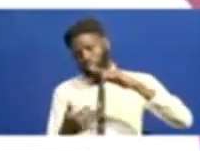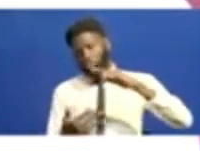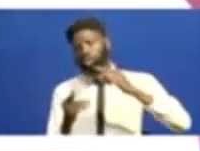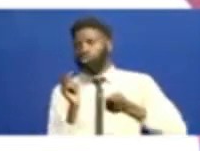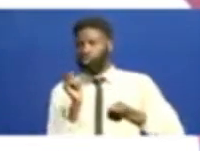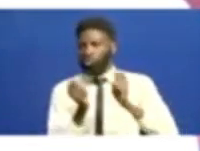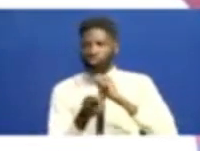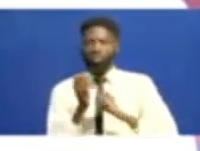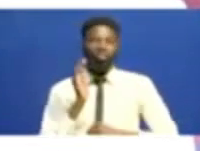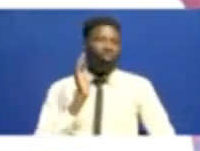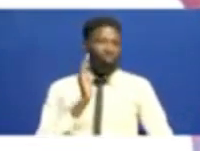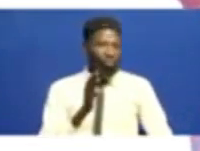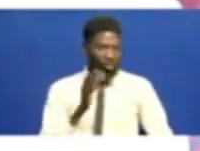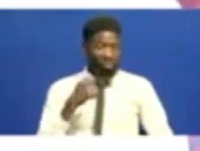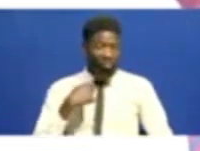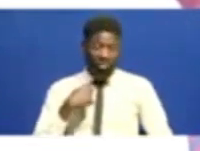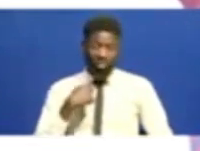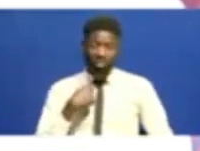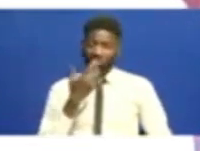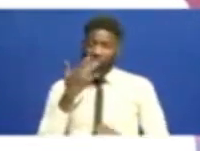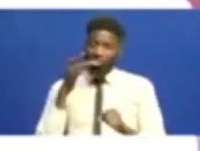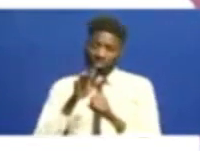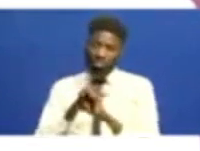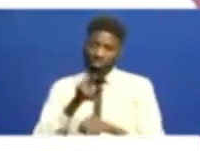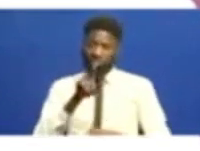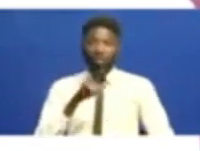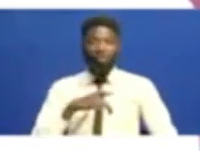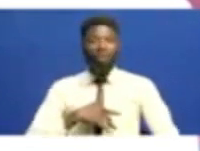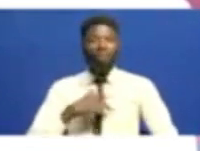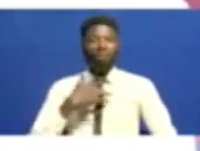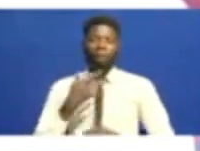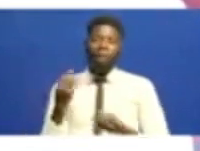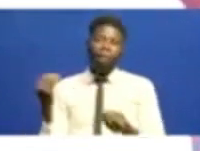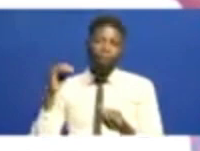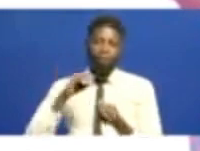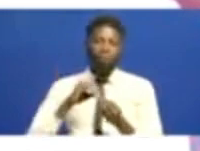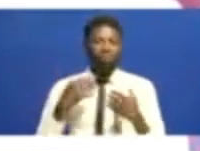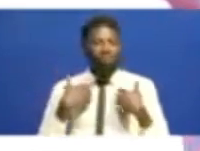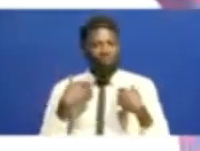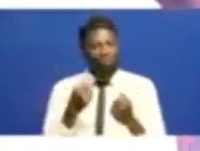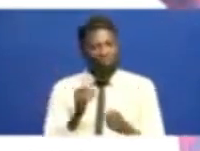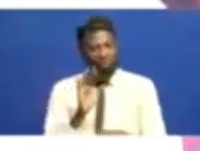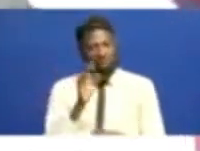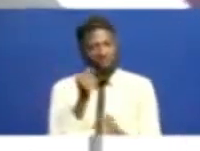I can tell you, you will have more confidence in the work we are doing. I thank you.